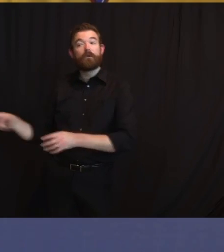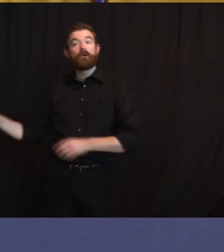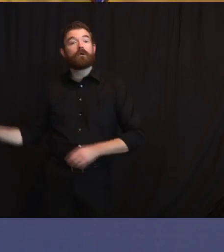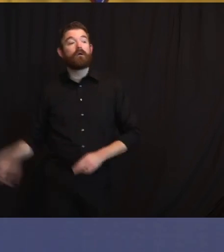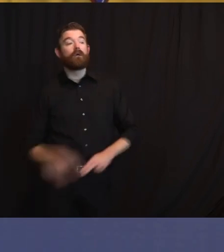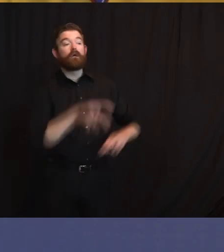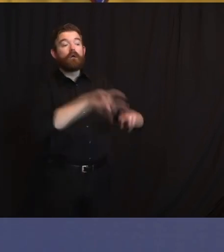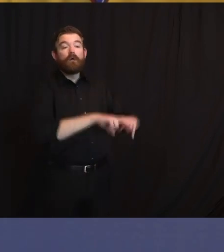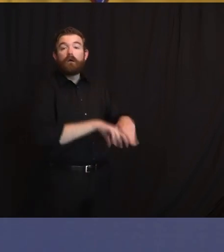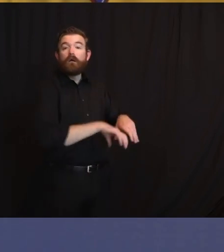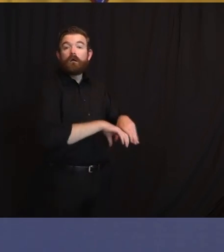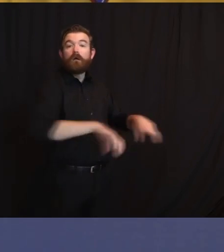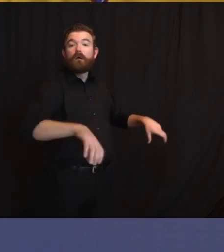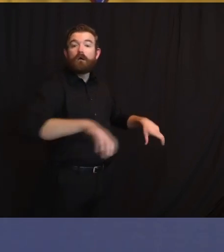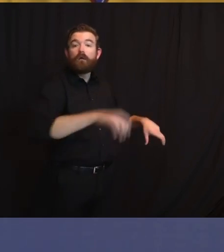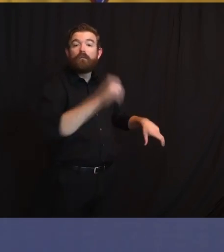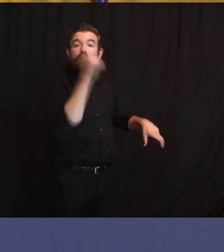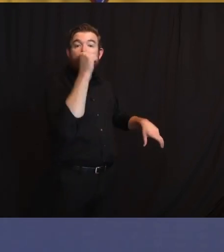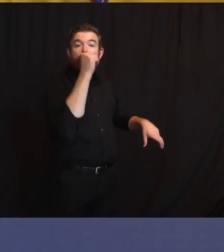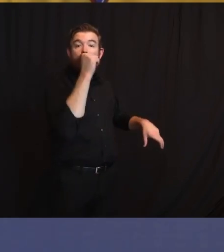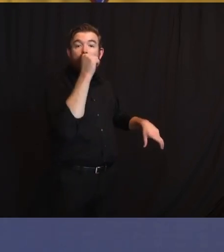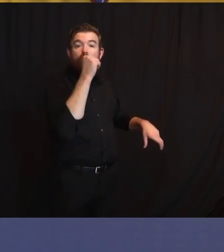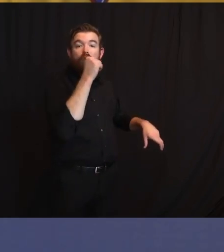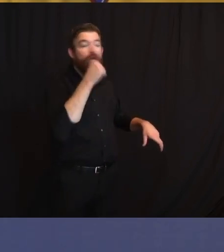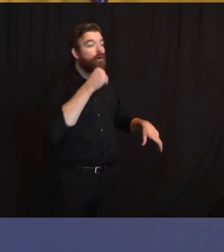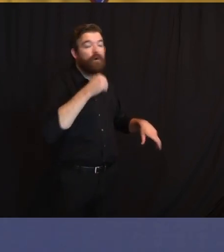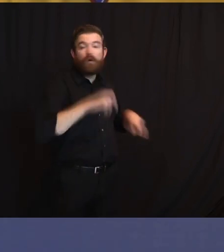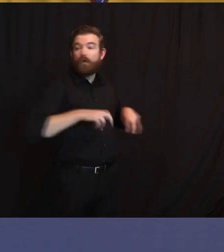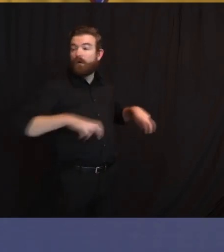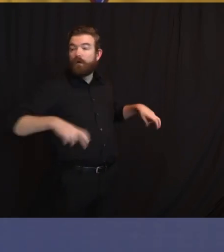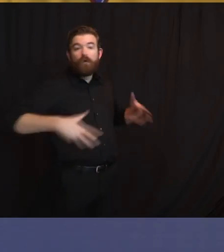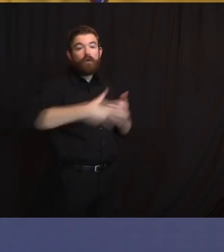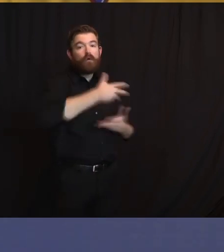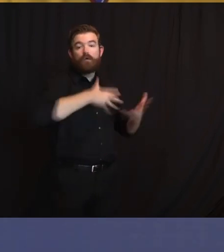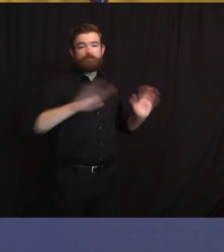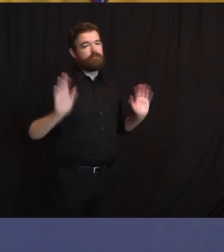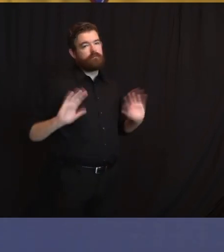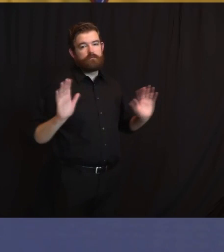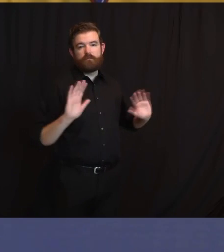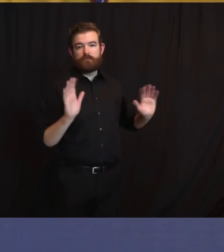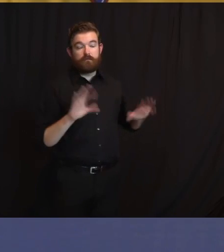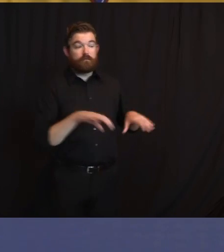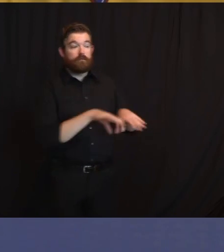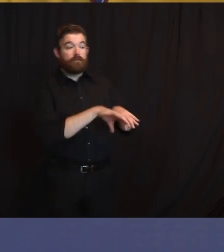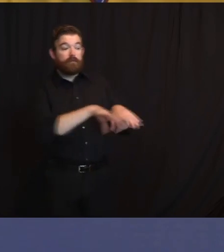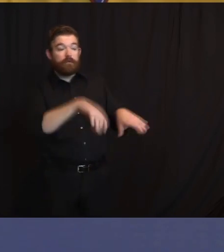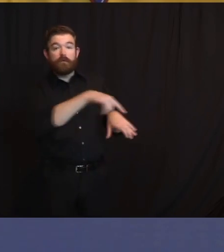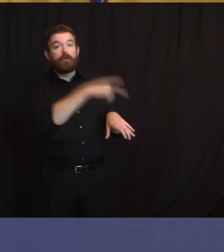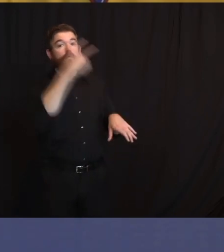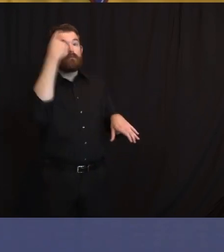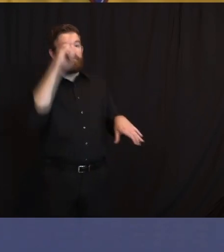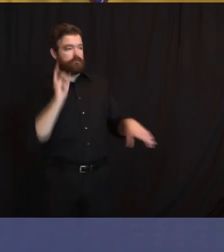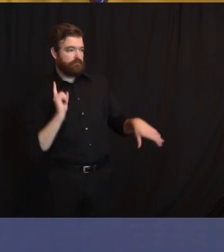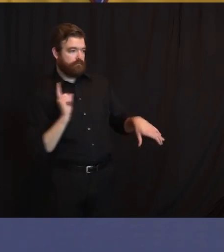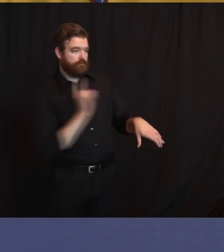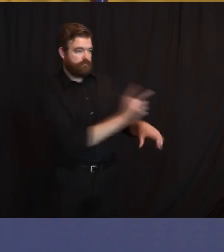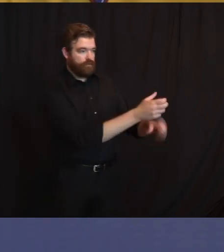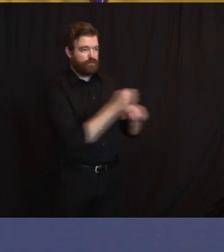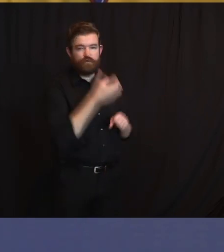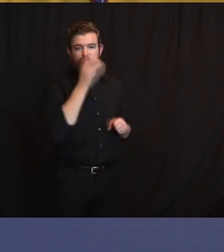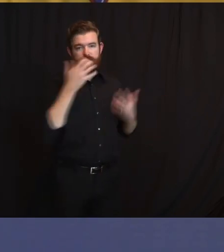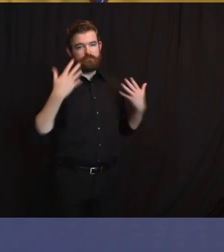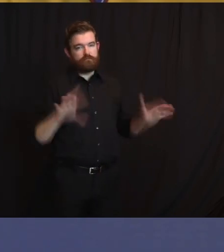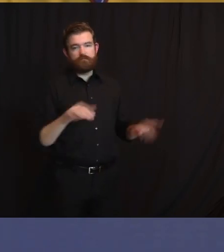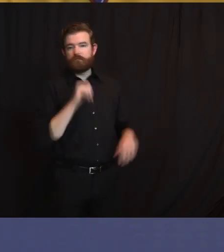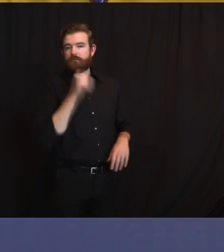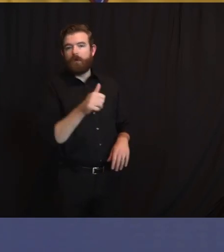the bar whenever it is we get there. We know that inside is dangerous and hard and challenging, including indoor